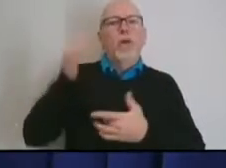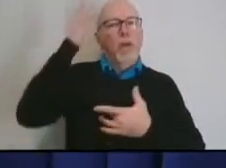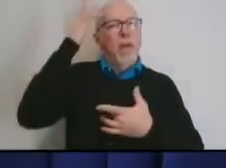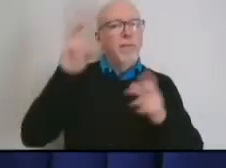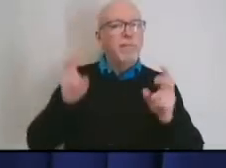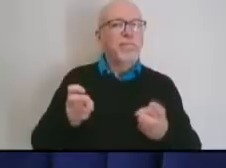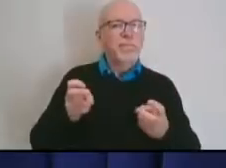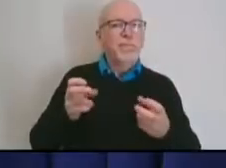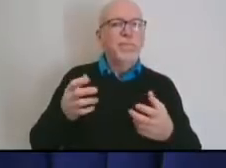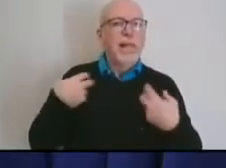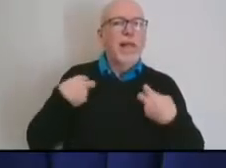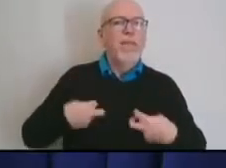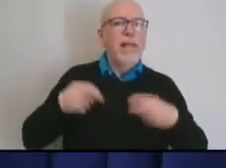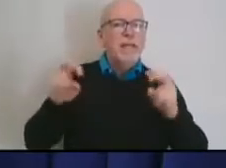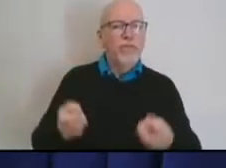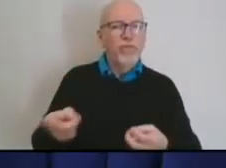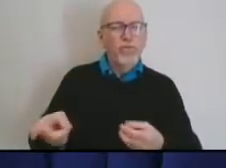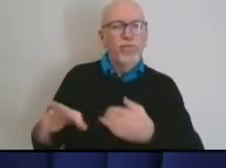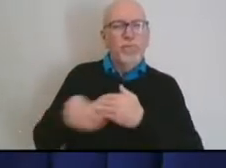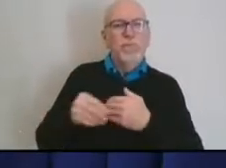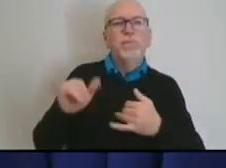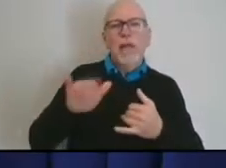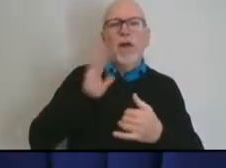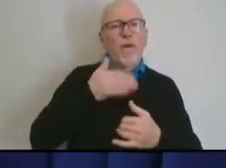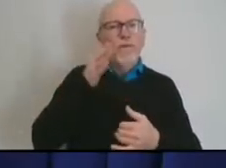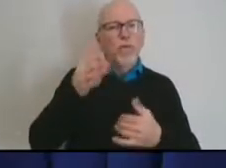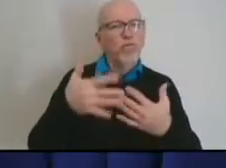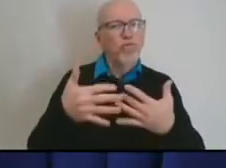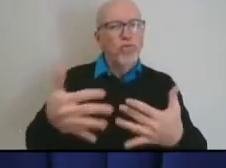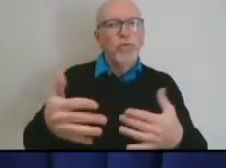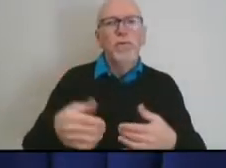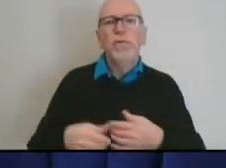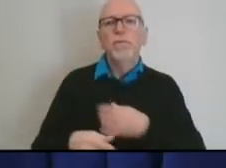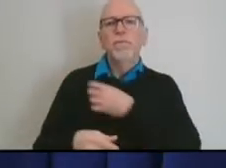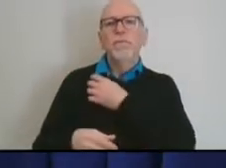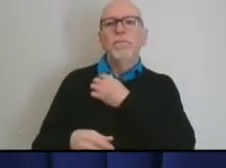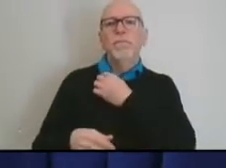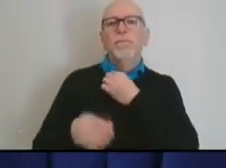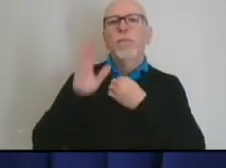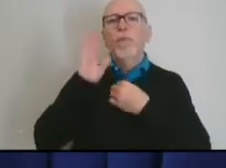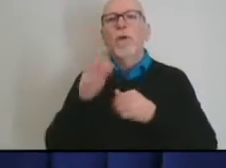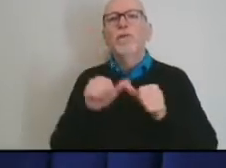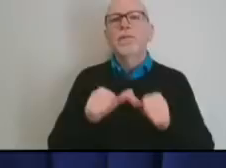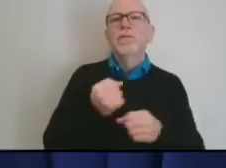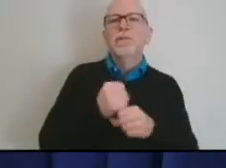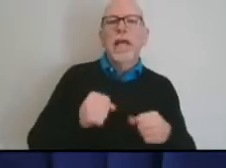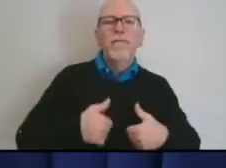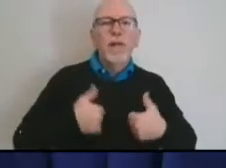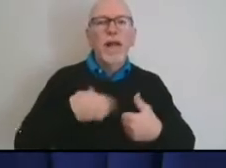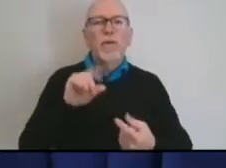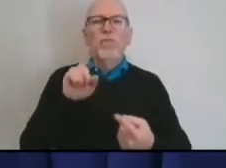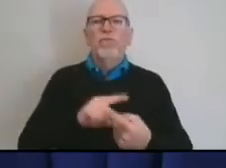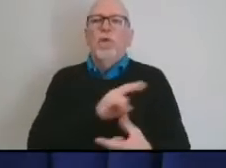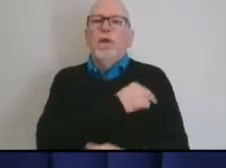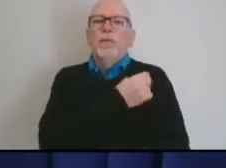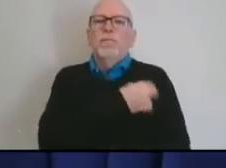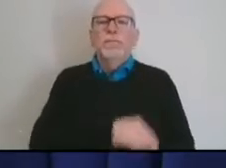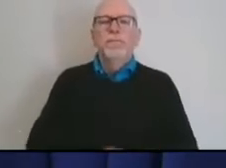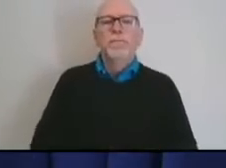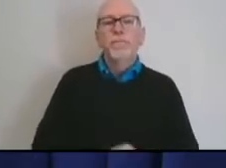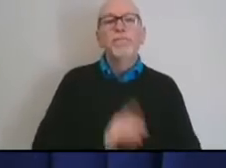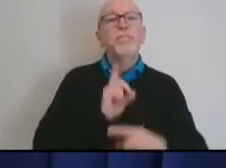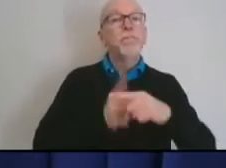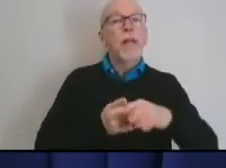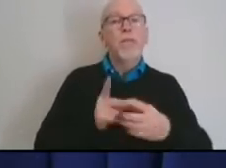future, that will continue to save lives and reduce hospitalization rates. In addition to what